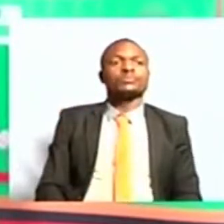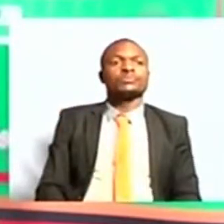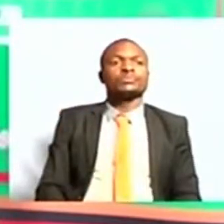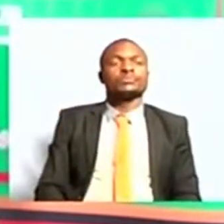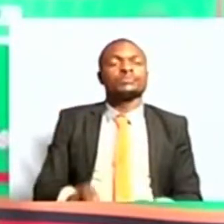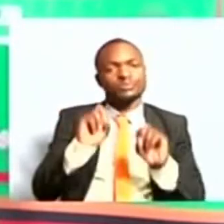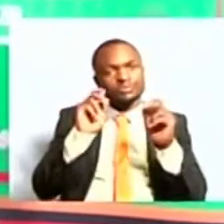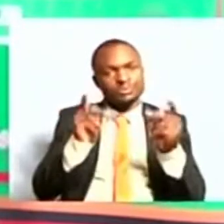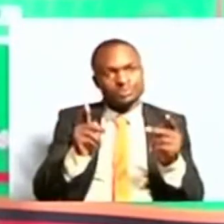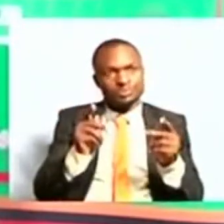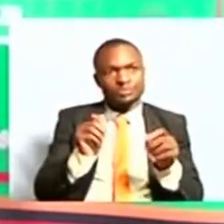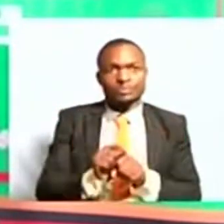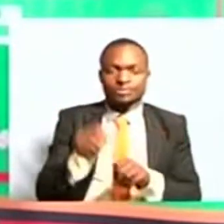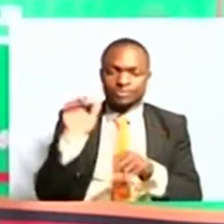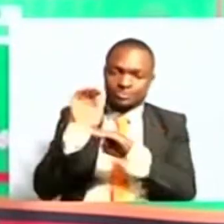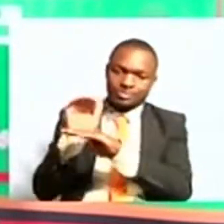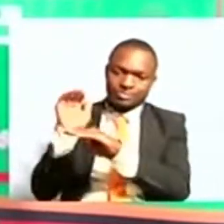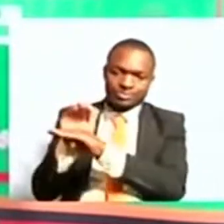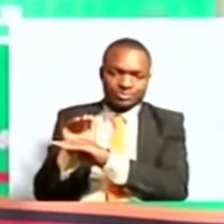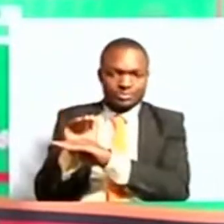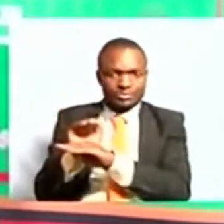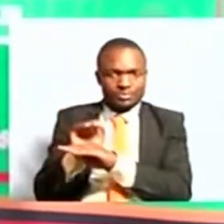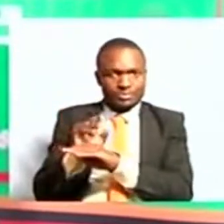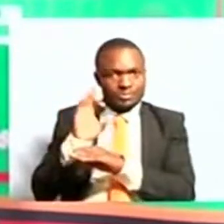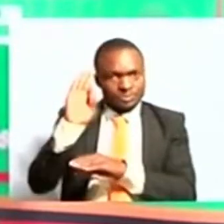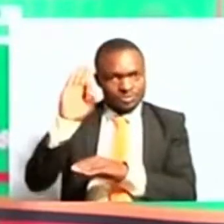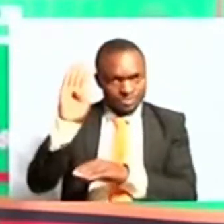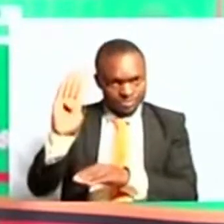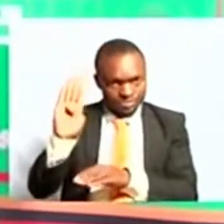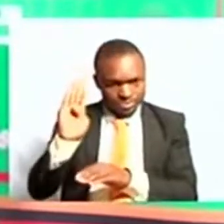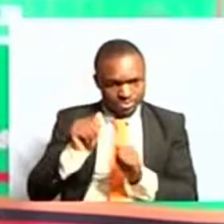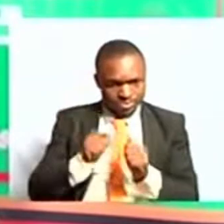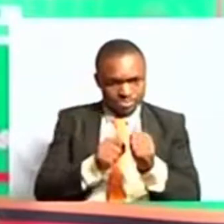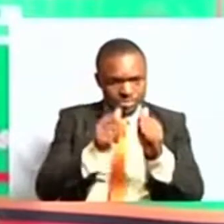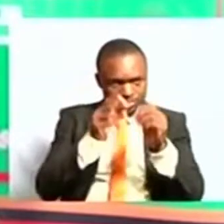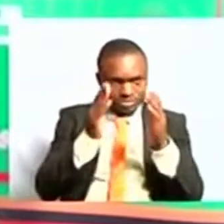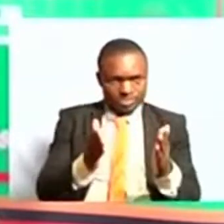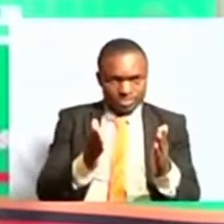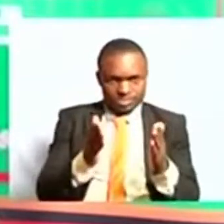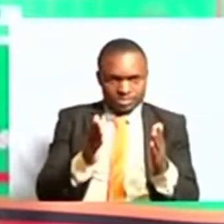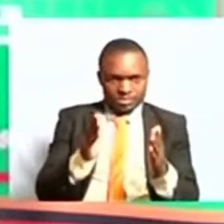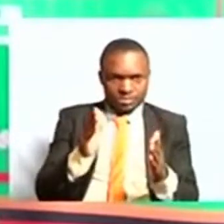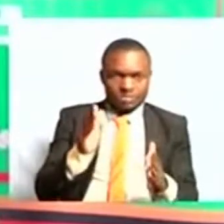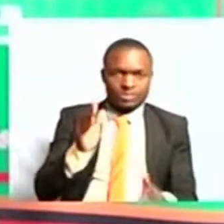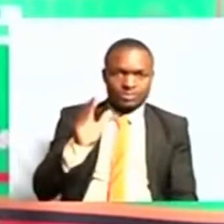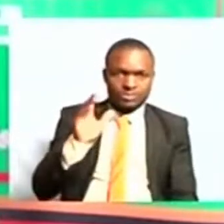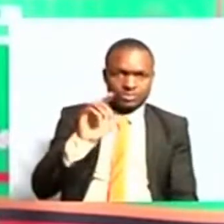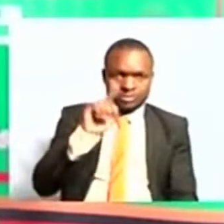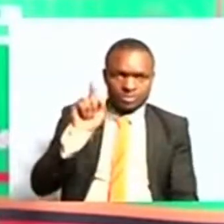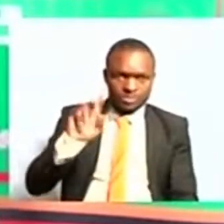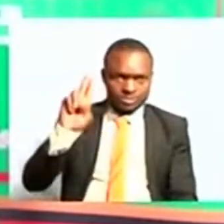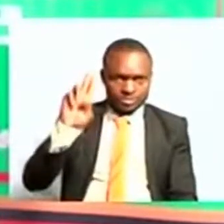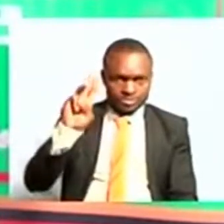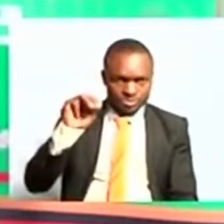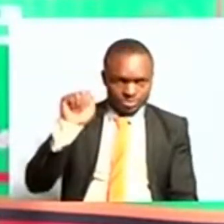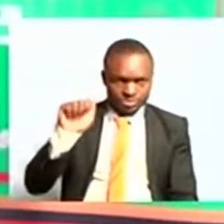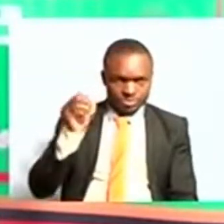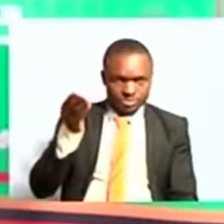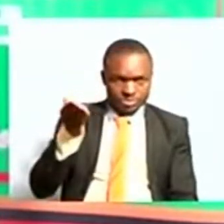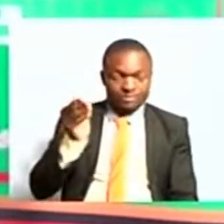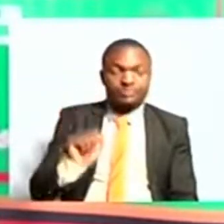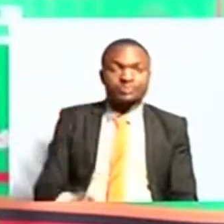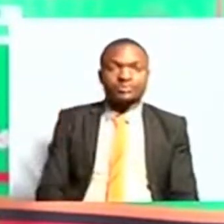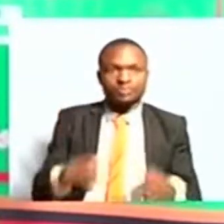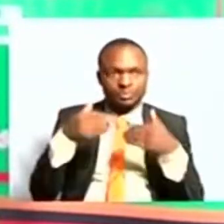All right, so though that's a comment from our Facebook follower, and that's Mala Zuma. Of course, we